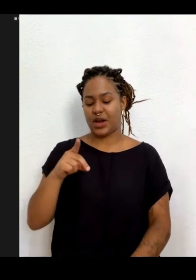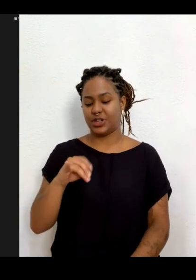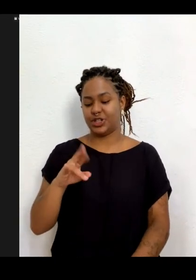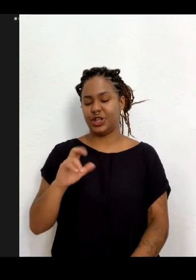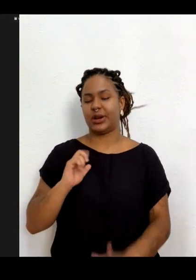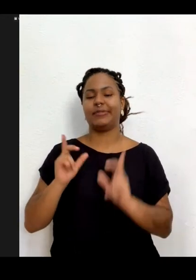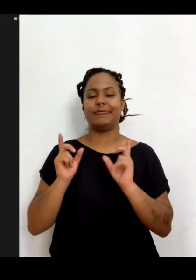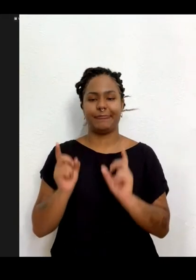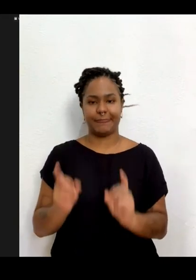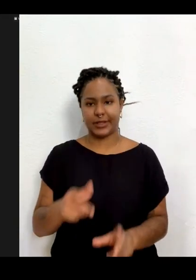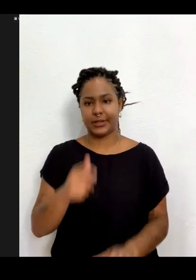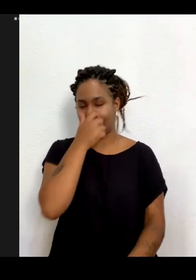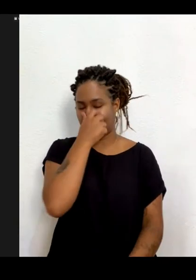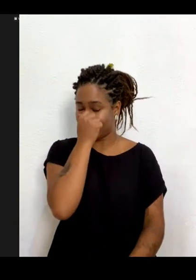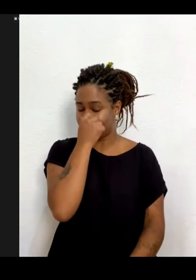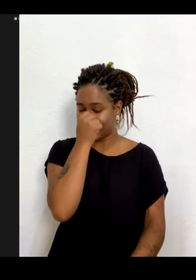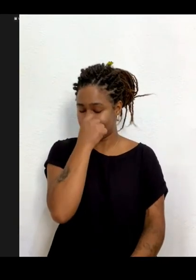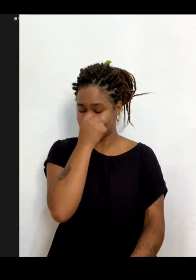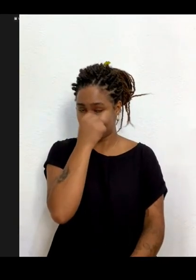foreign